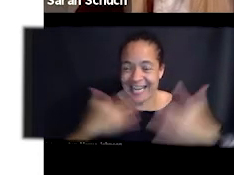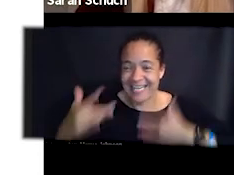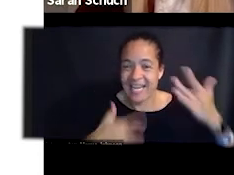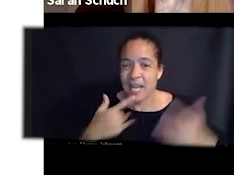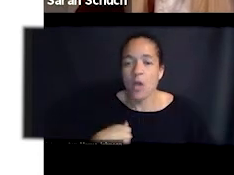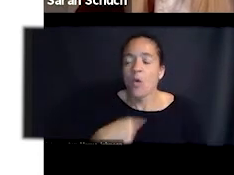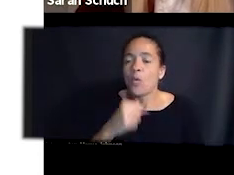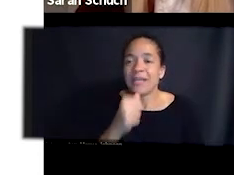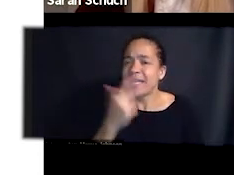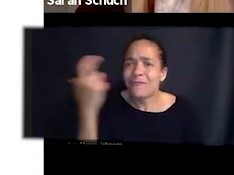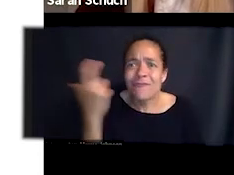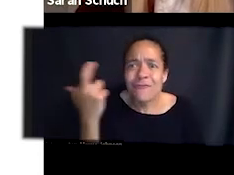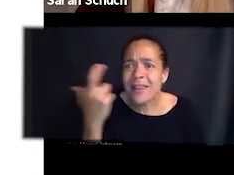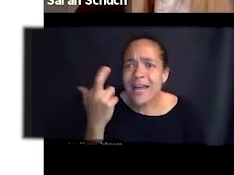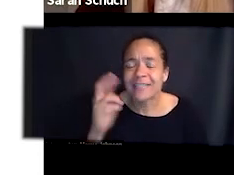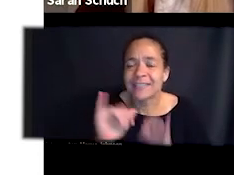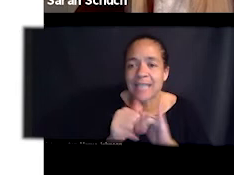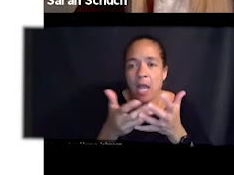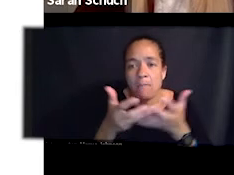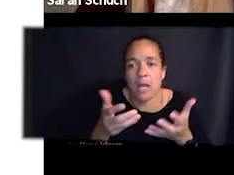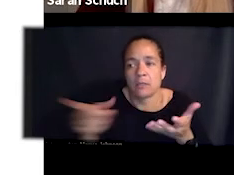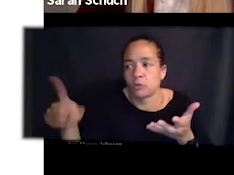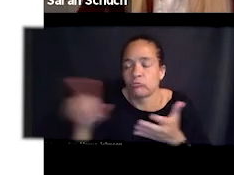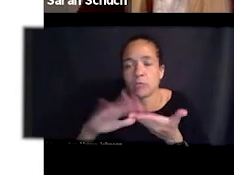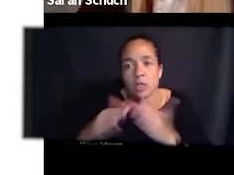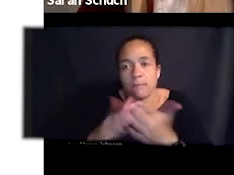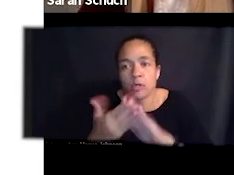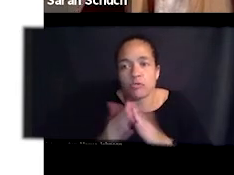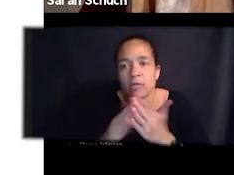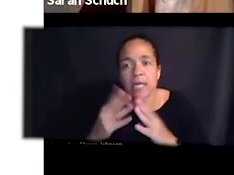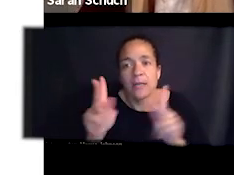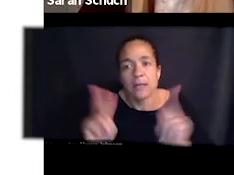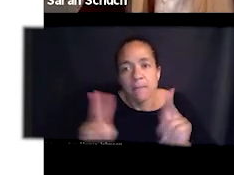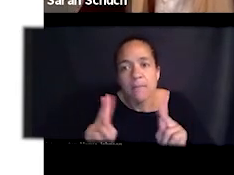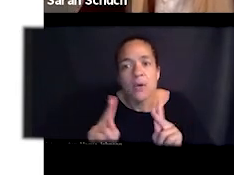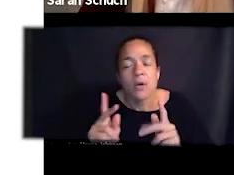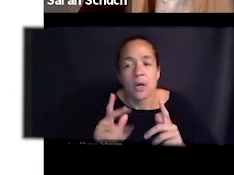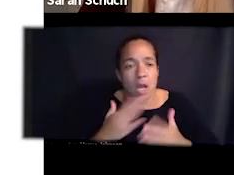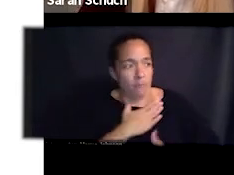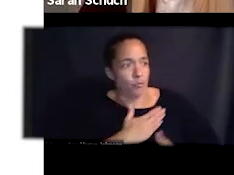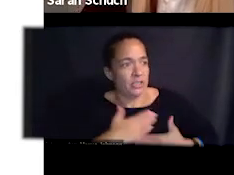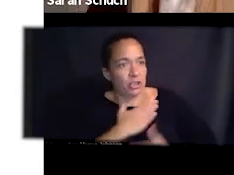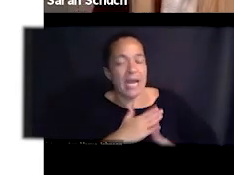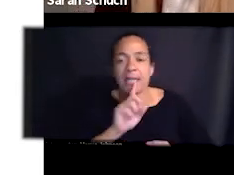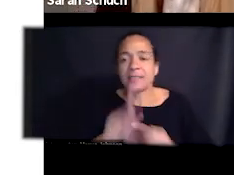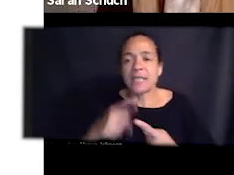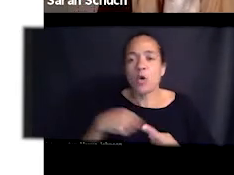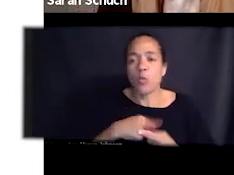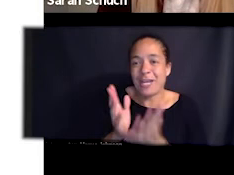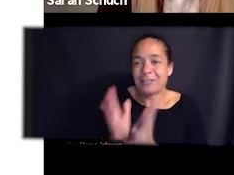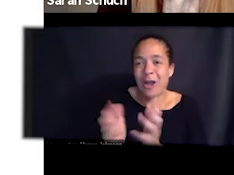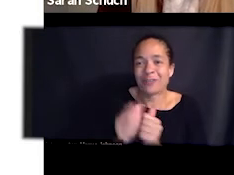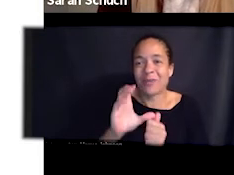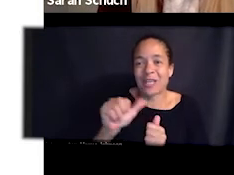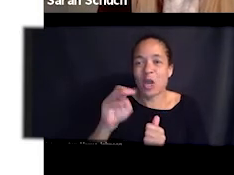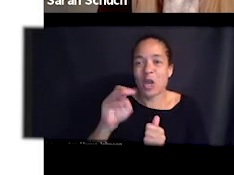you know, how much the residents and the community appreciated that until we had some of these conversations with Karma. But as a